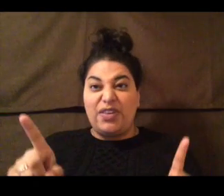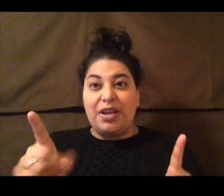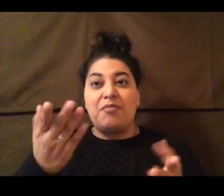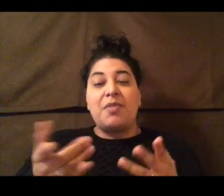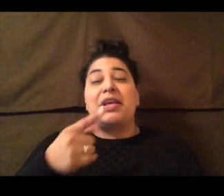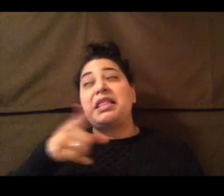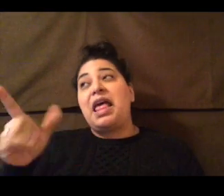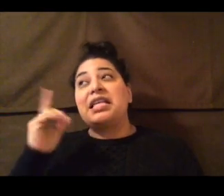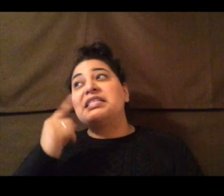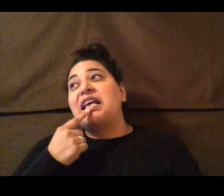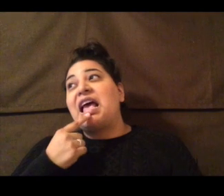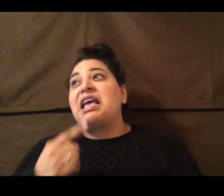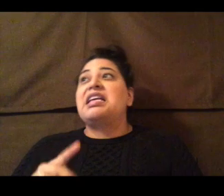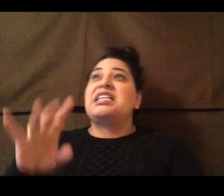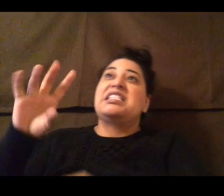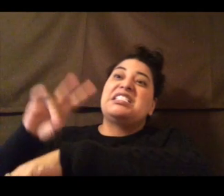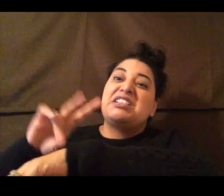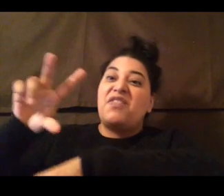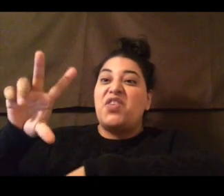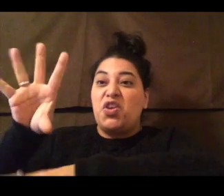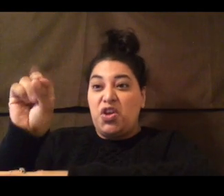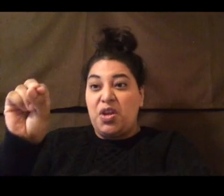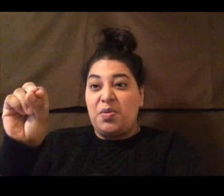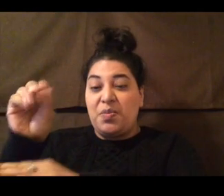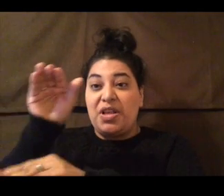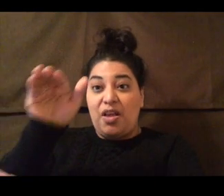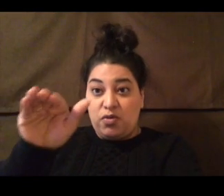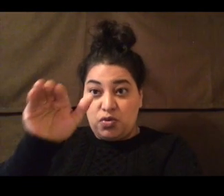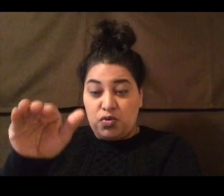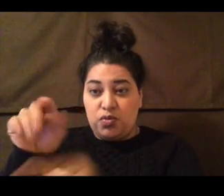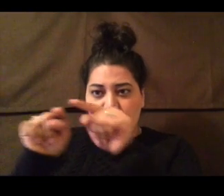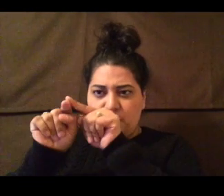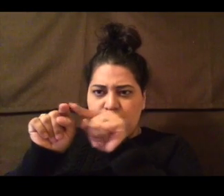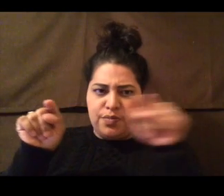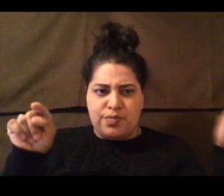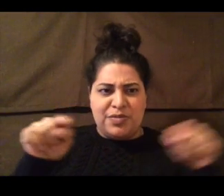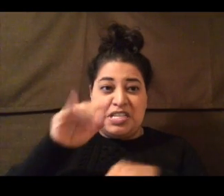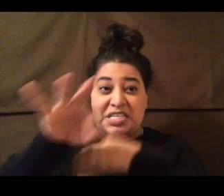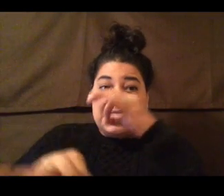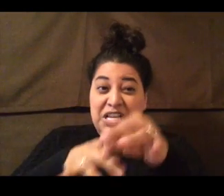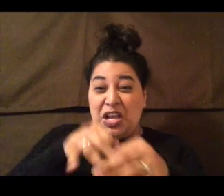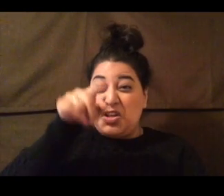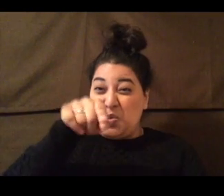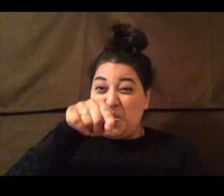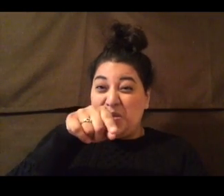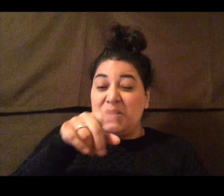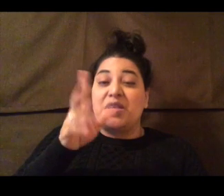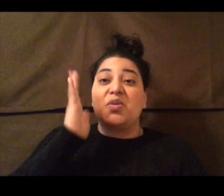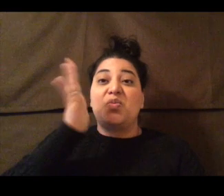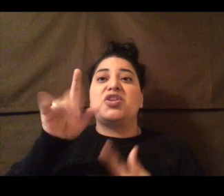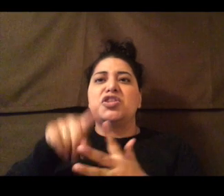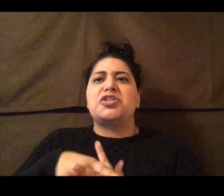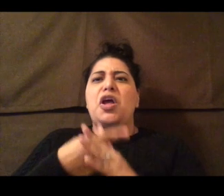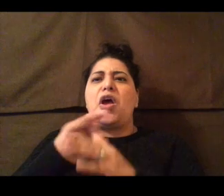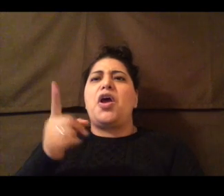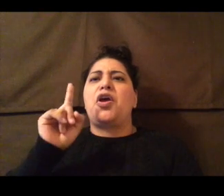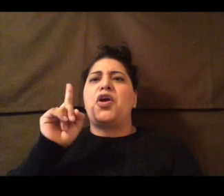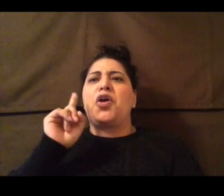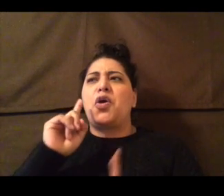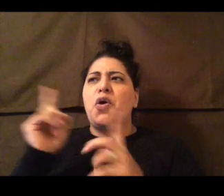7:30 p.m., right? And instead of doing that, they might start by going backwards 30